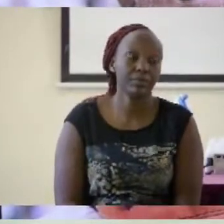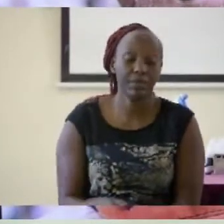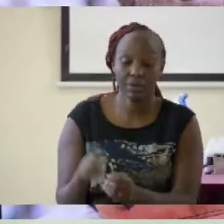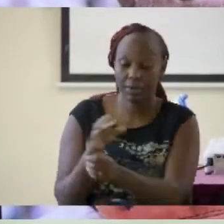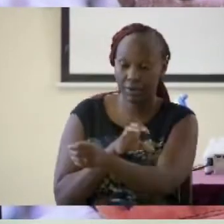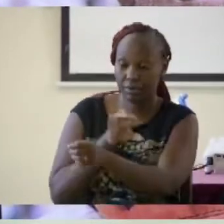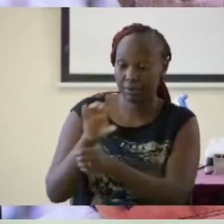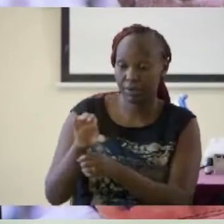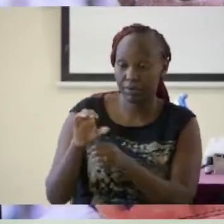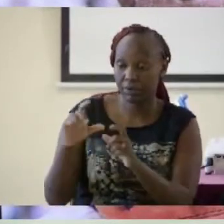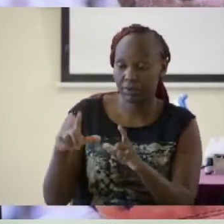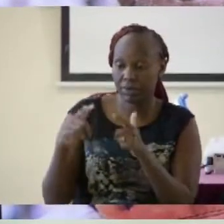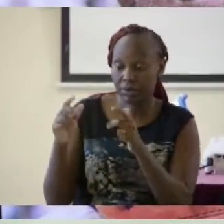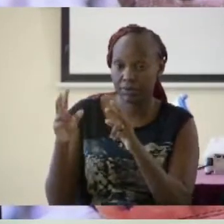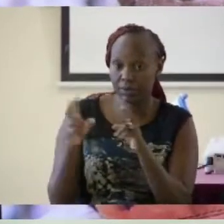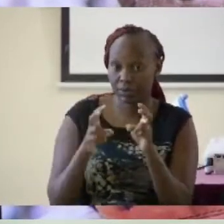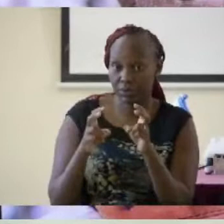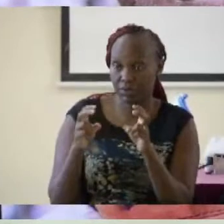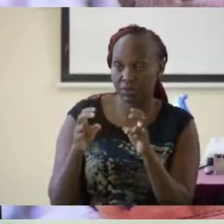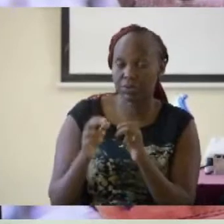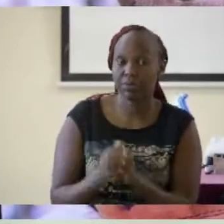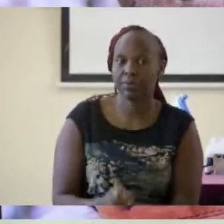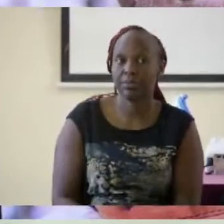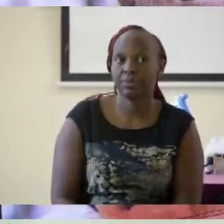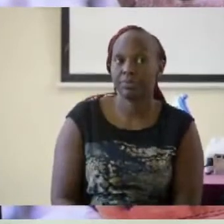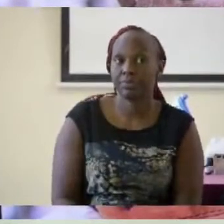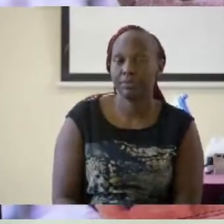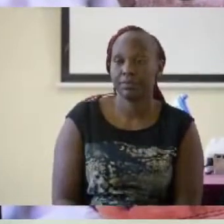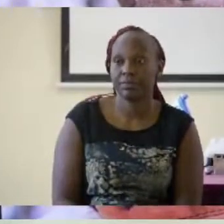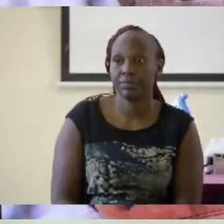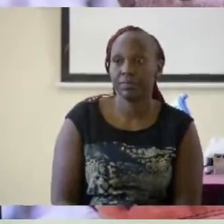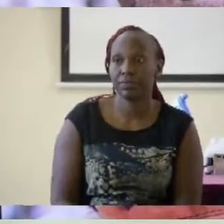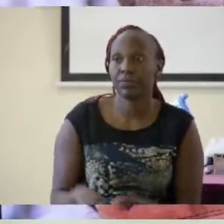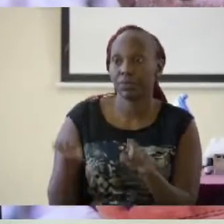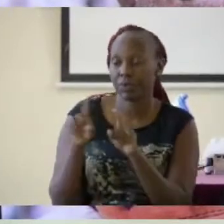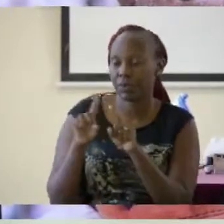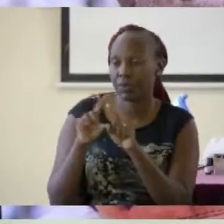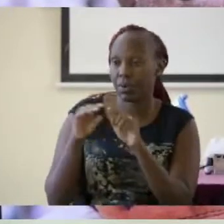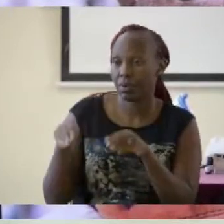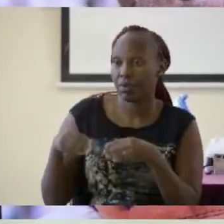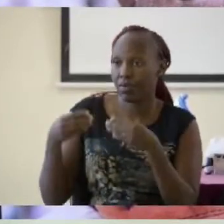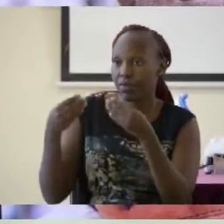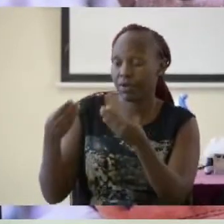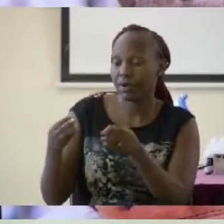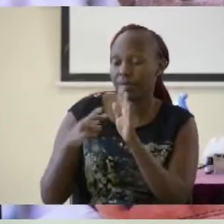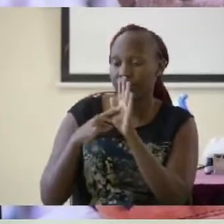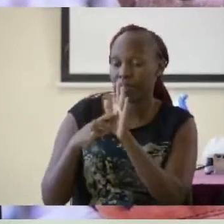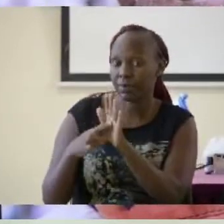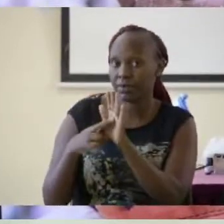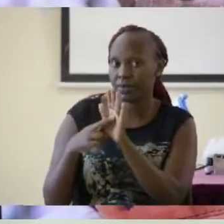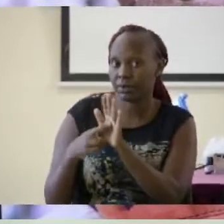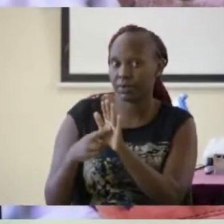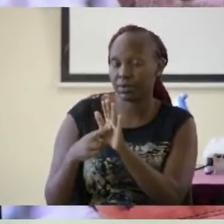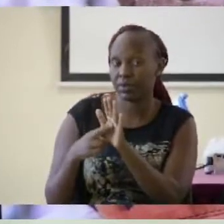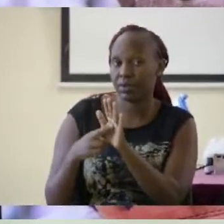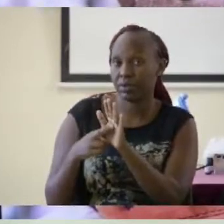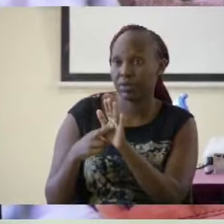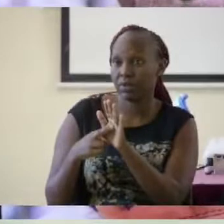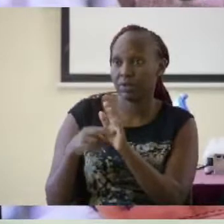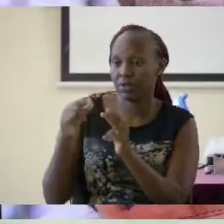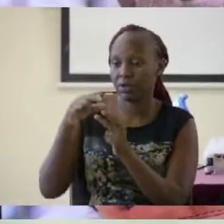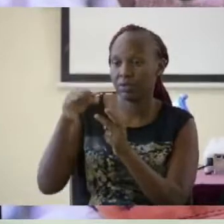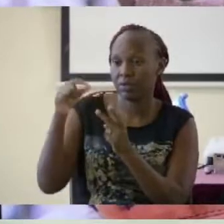empowerment on legal issues, on the law and legal issues. It also provides representing in